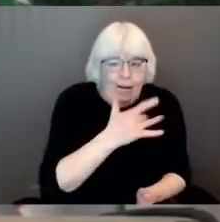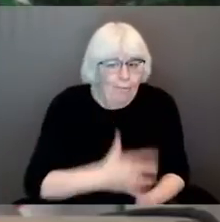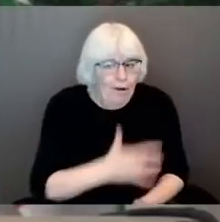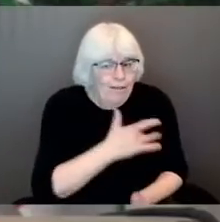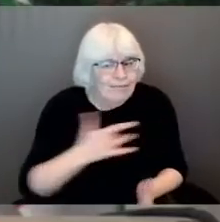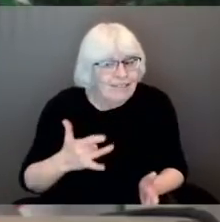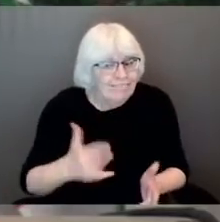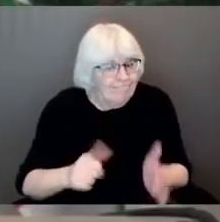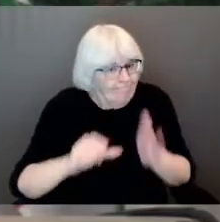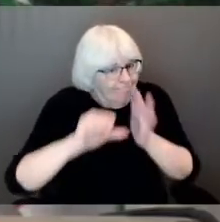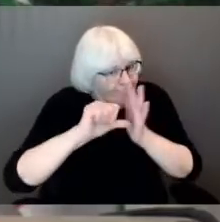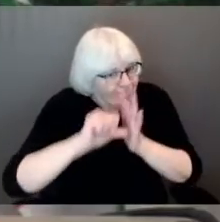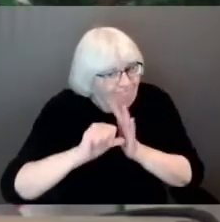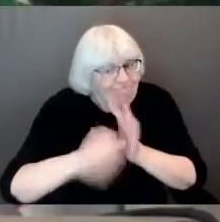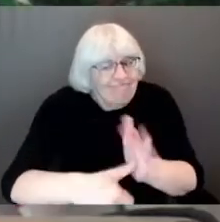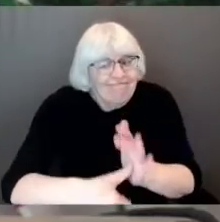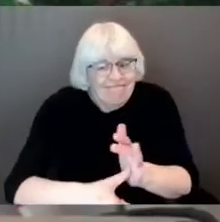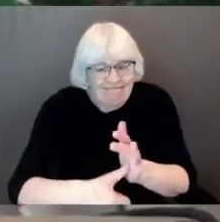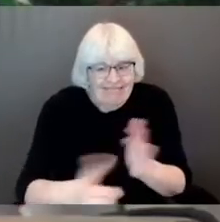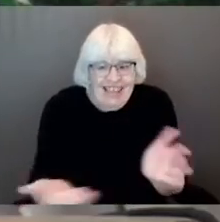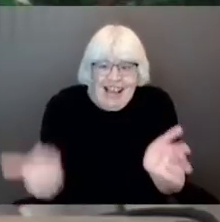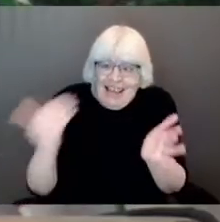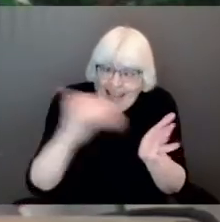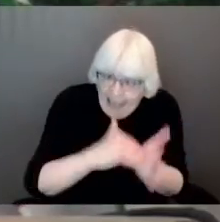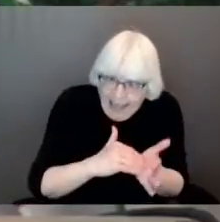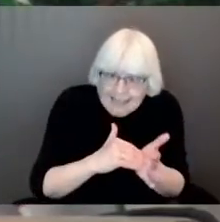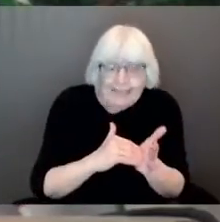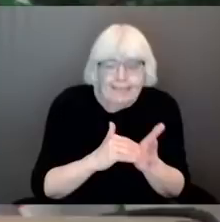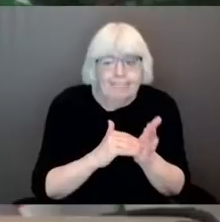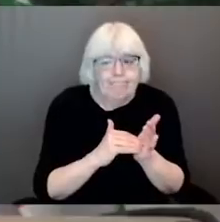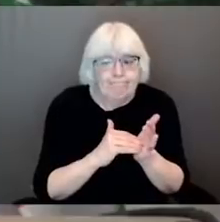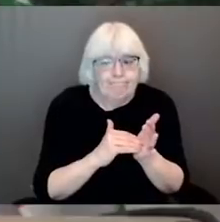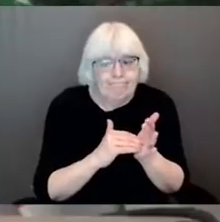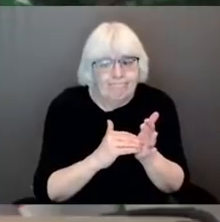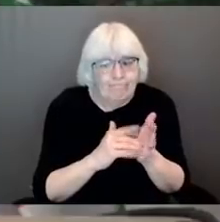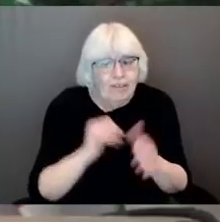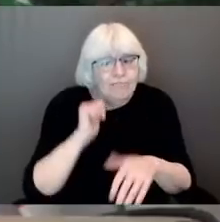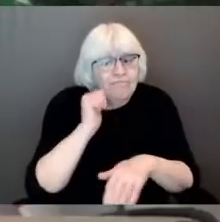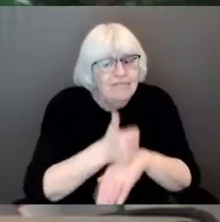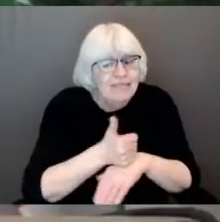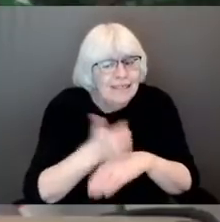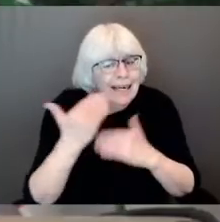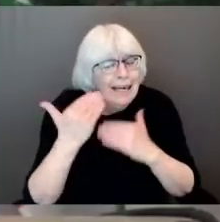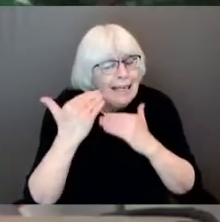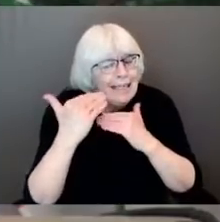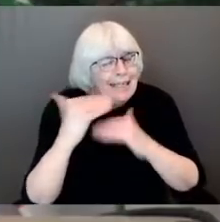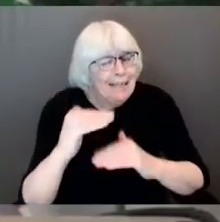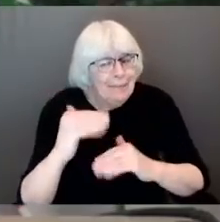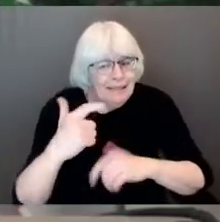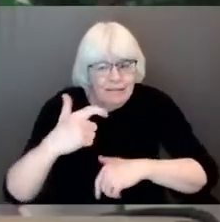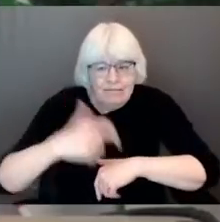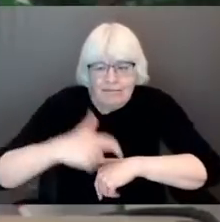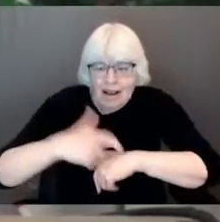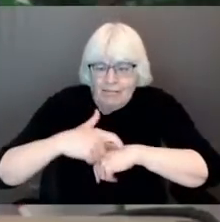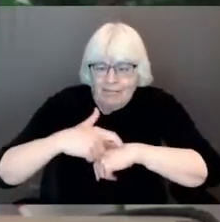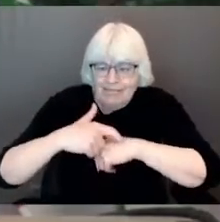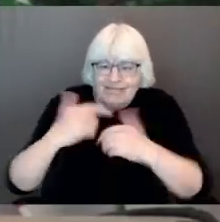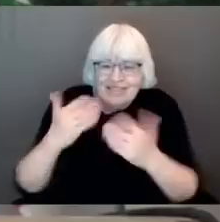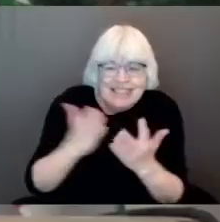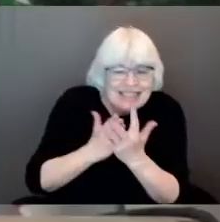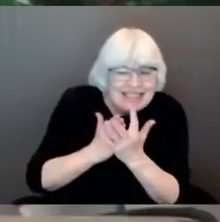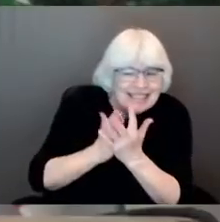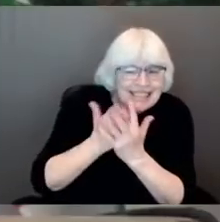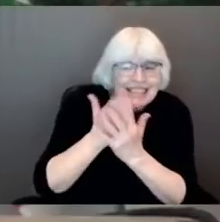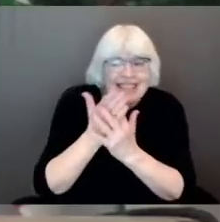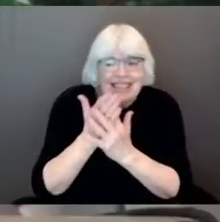as a time-limited measure to get us through this fourth wave of COVID, and something that is taking place not